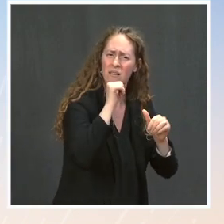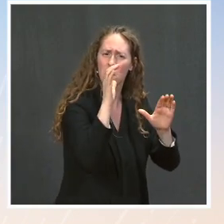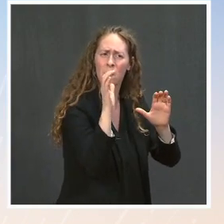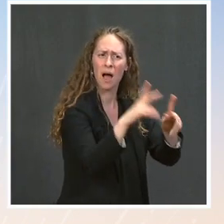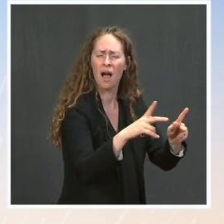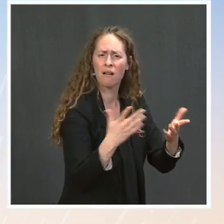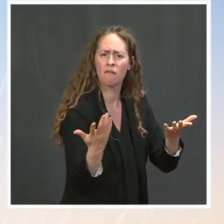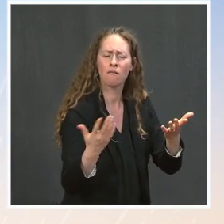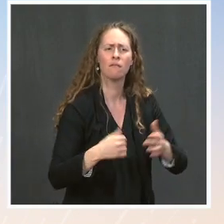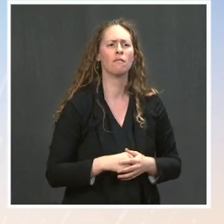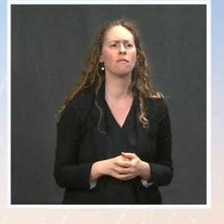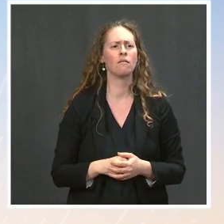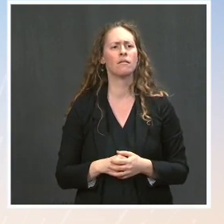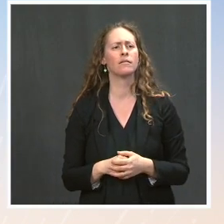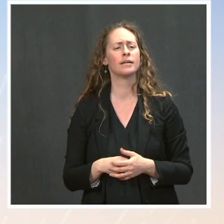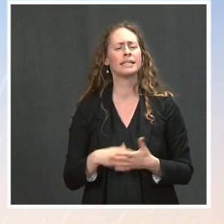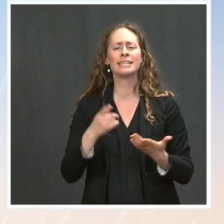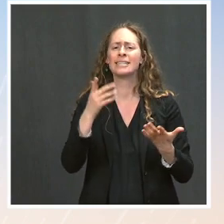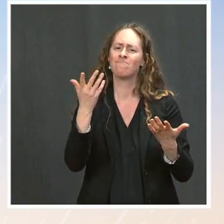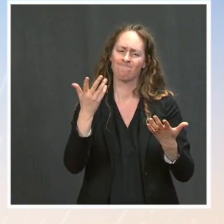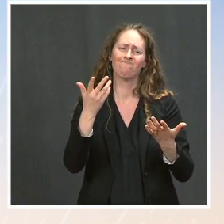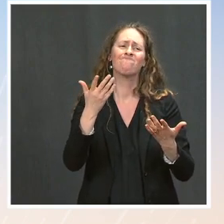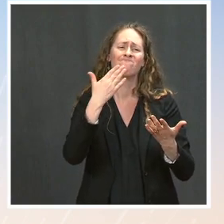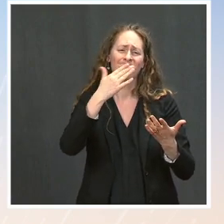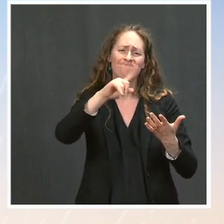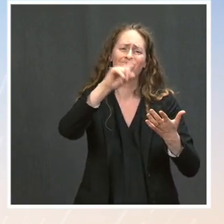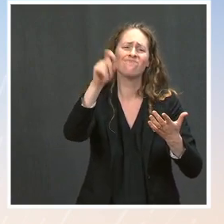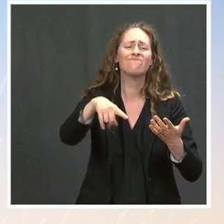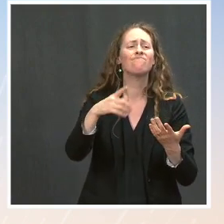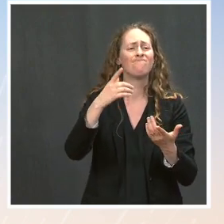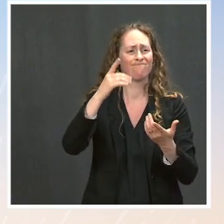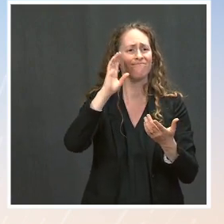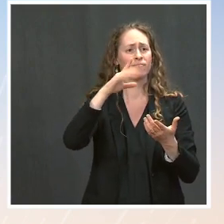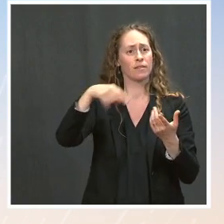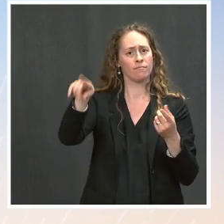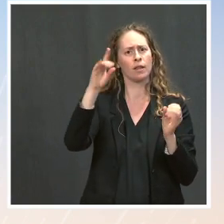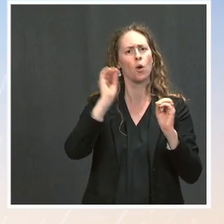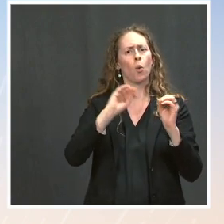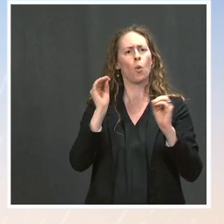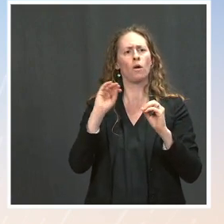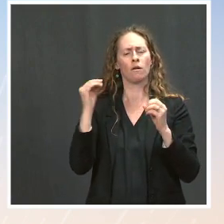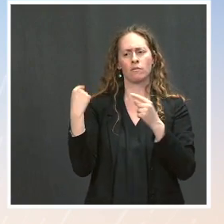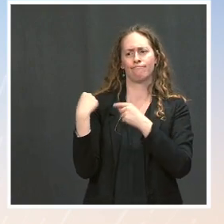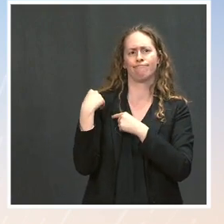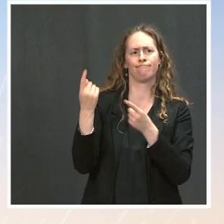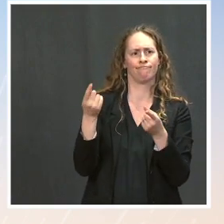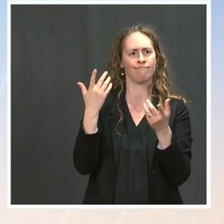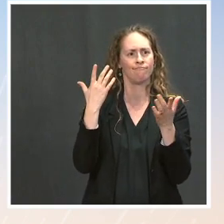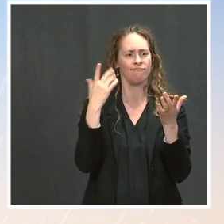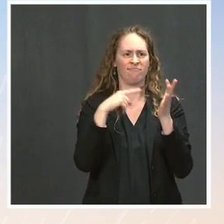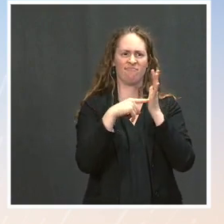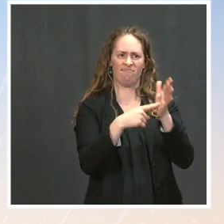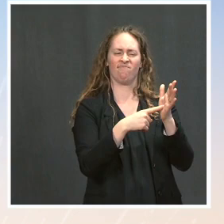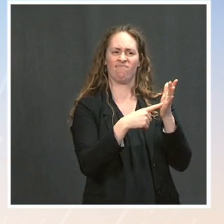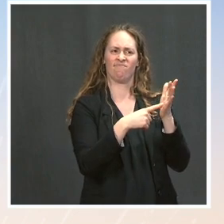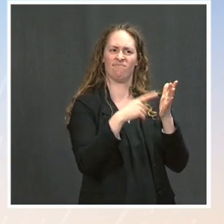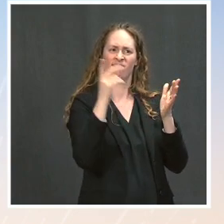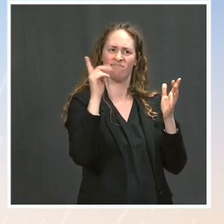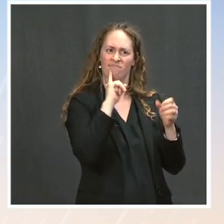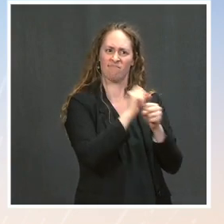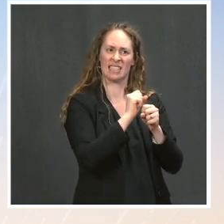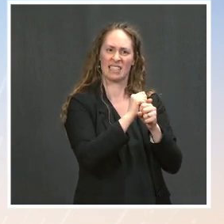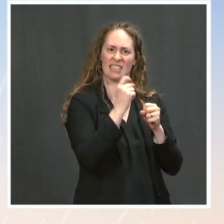for different individuals. I will say it is important to note there is no history or precedent here, right? So the fact that 92% of people are going back for